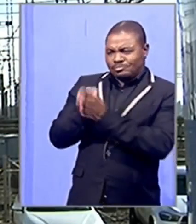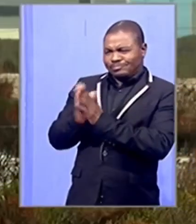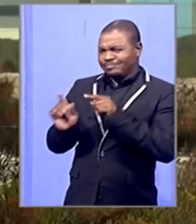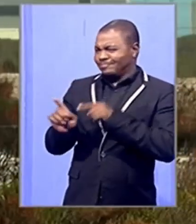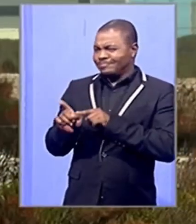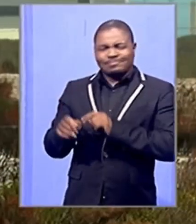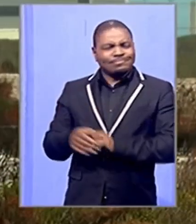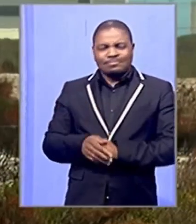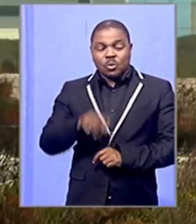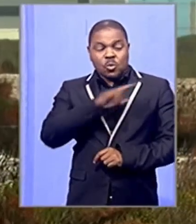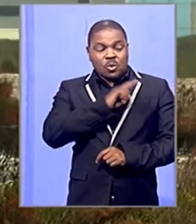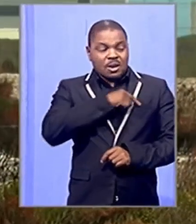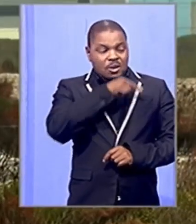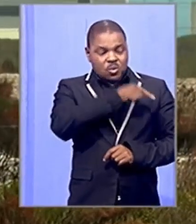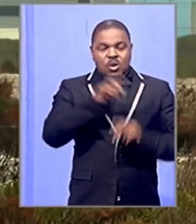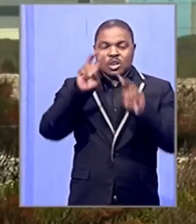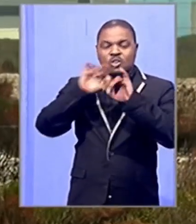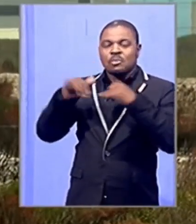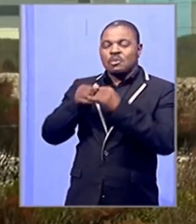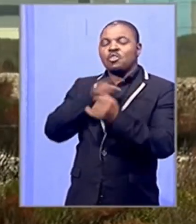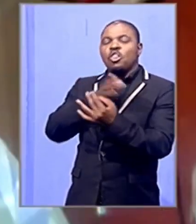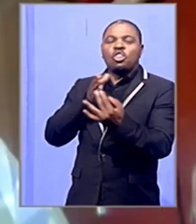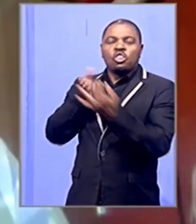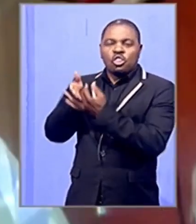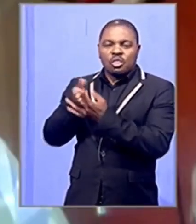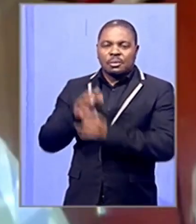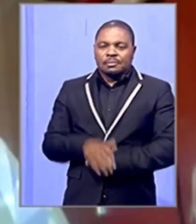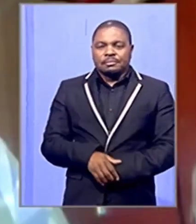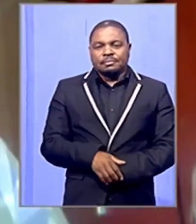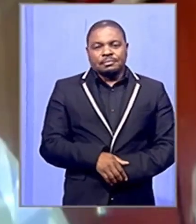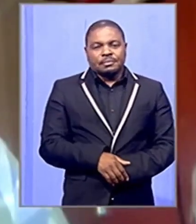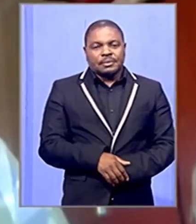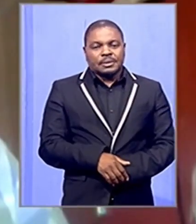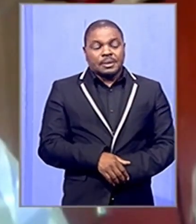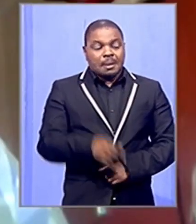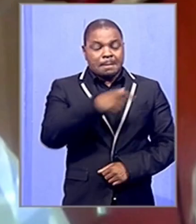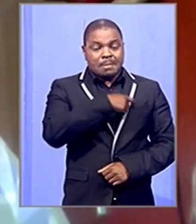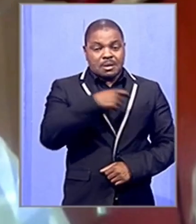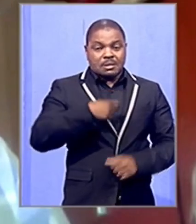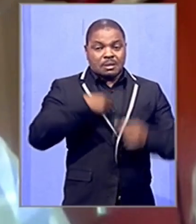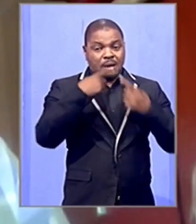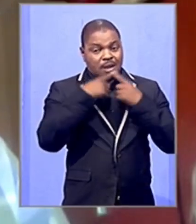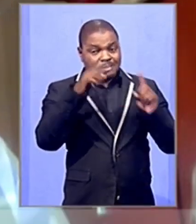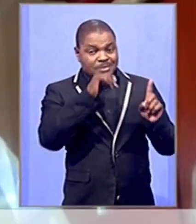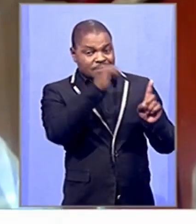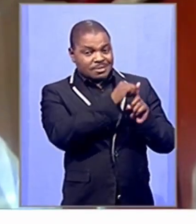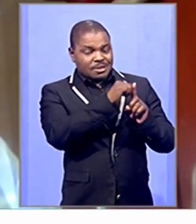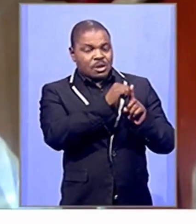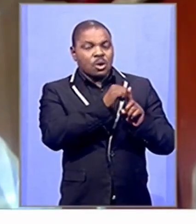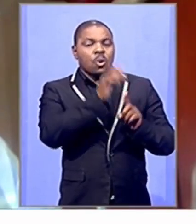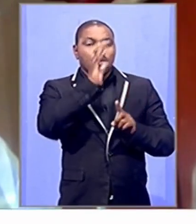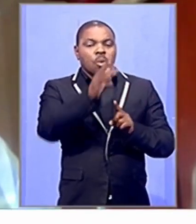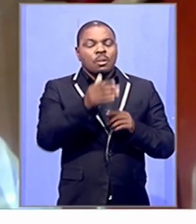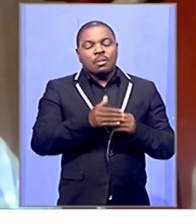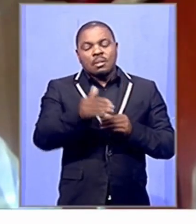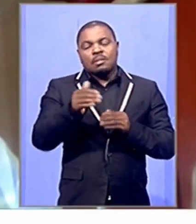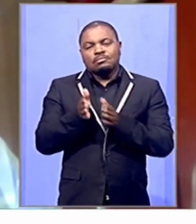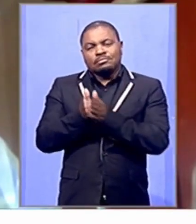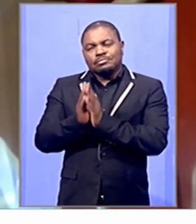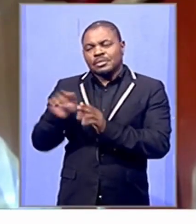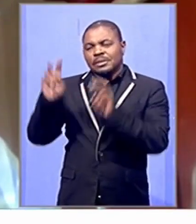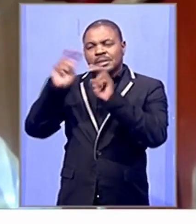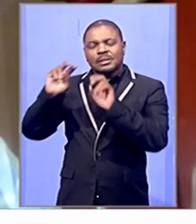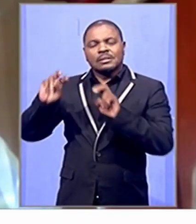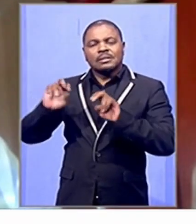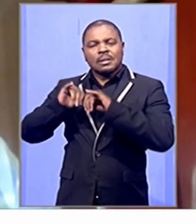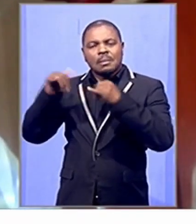ha sena e le ho itshunya kaka mosebetsing wa Eskom. The announcement by the President that he was going to request Eskom to